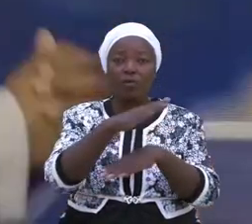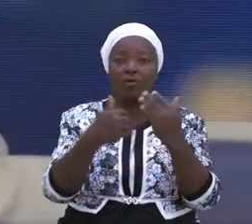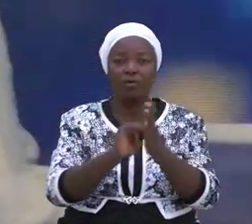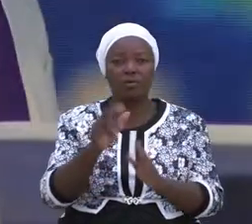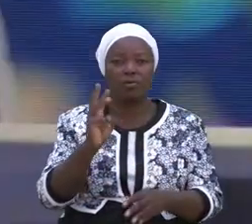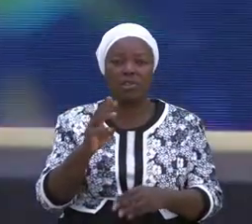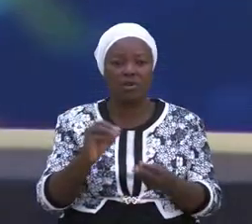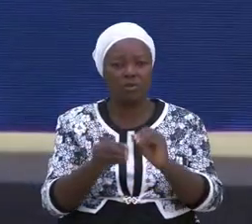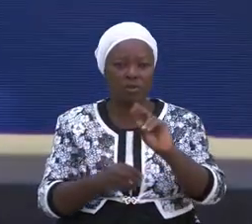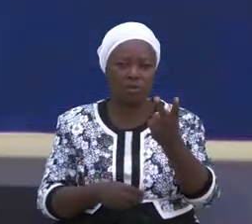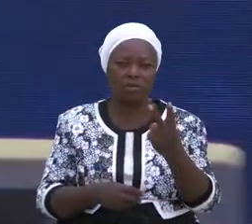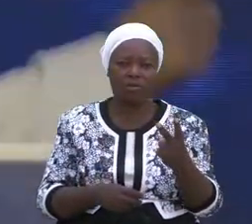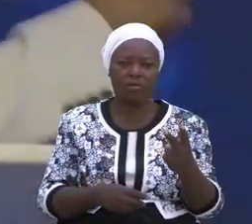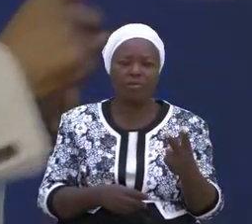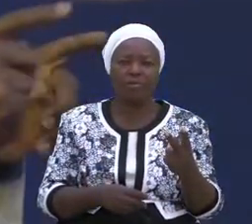two,